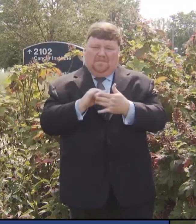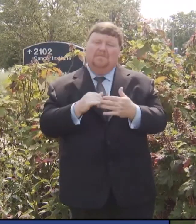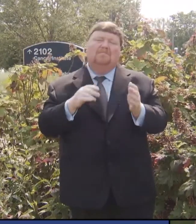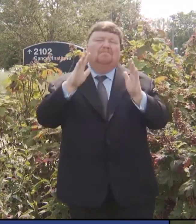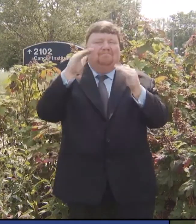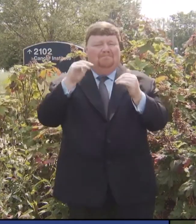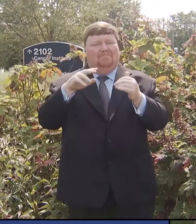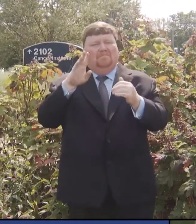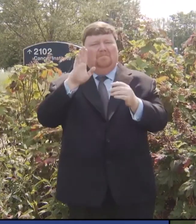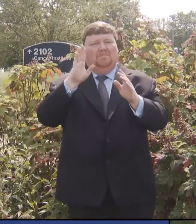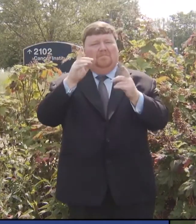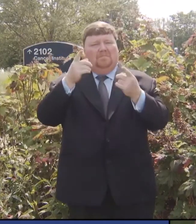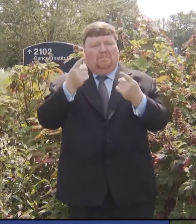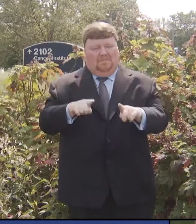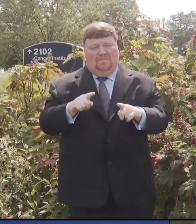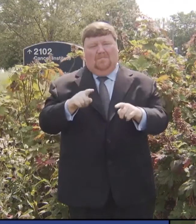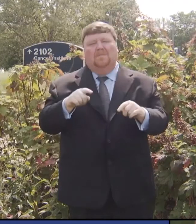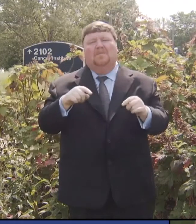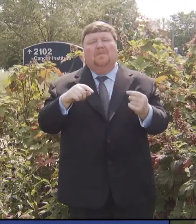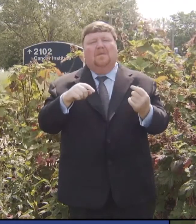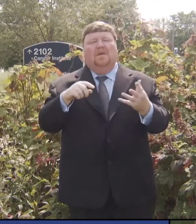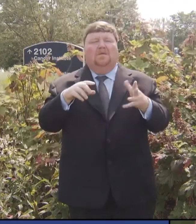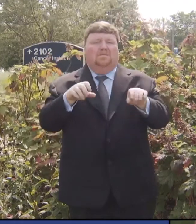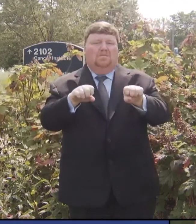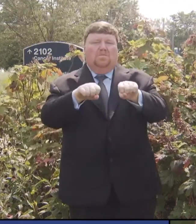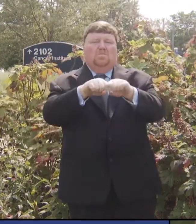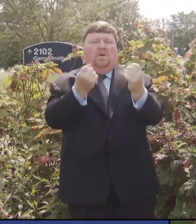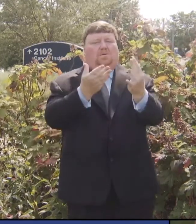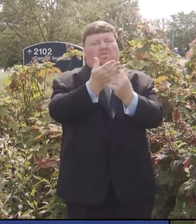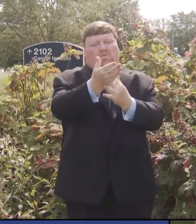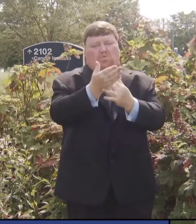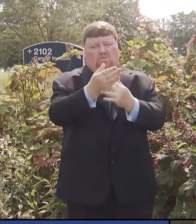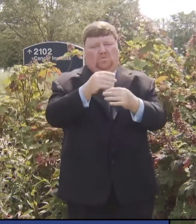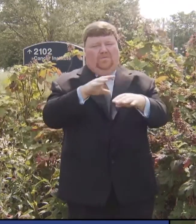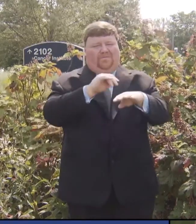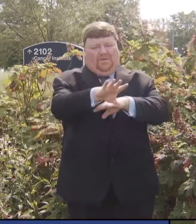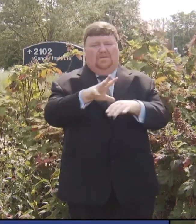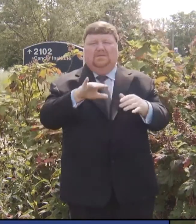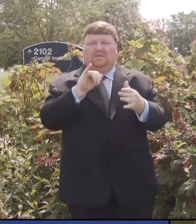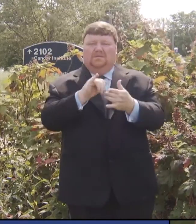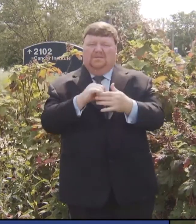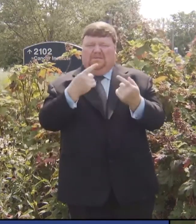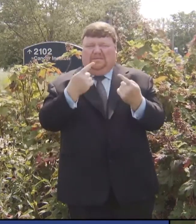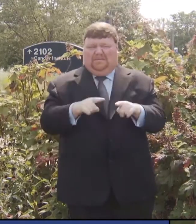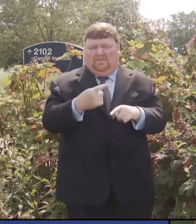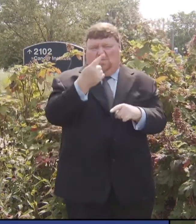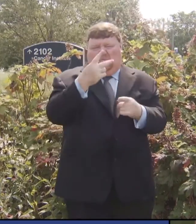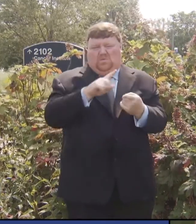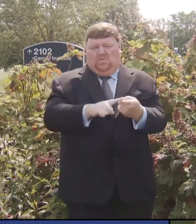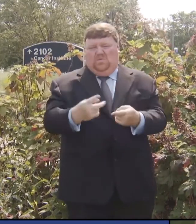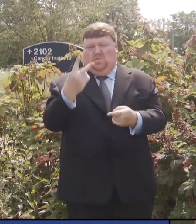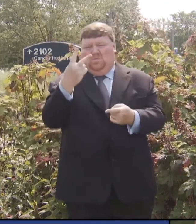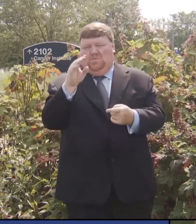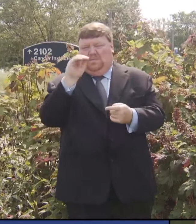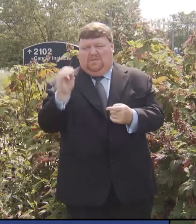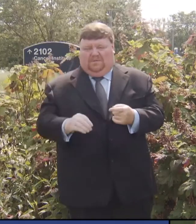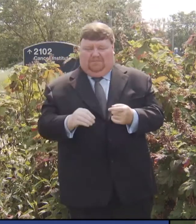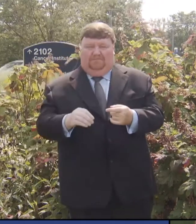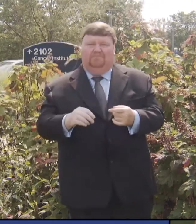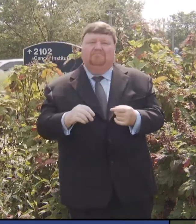expected. Overall, rates of breakthrough infections are only about 1 to 2% over a 6-month